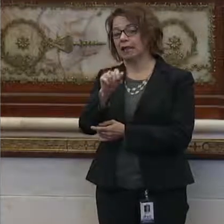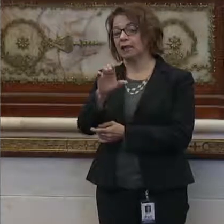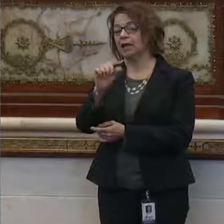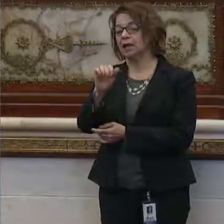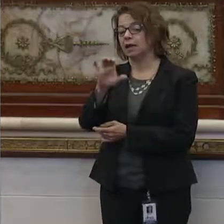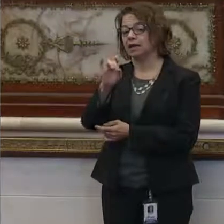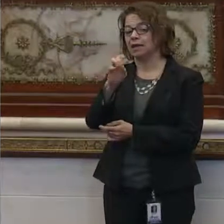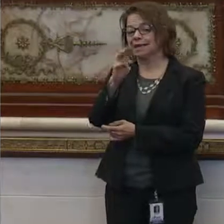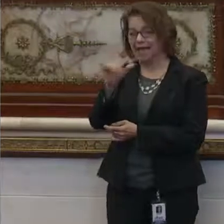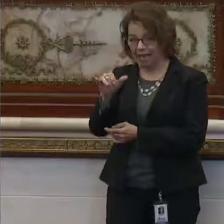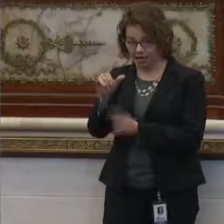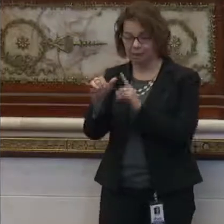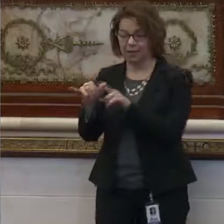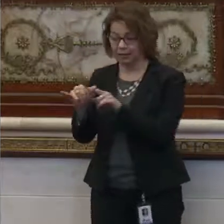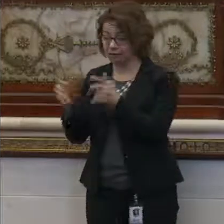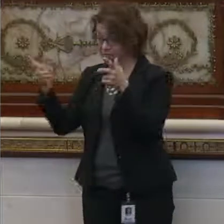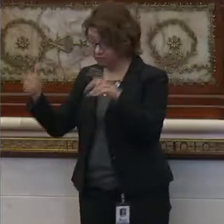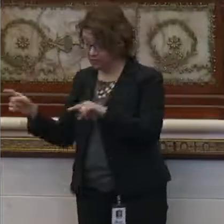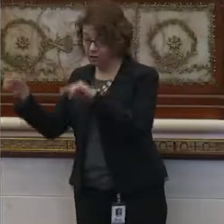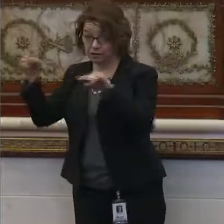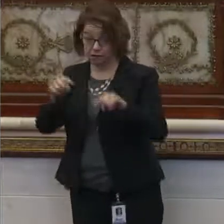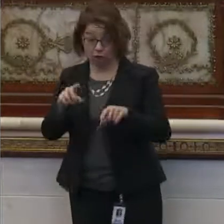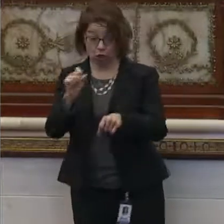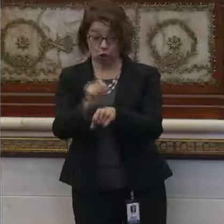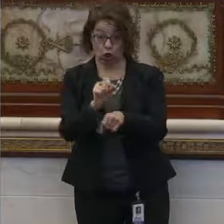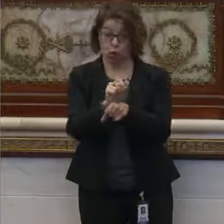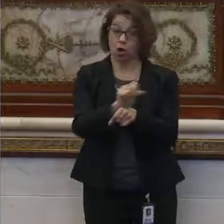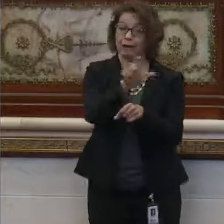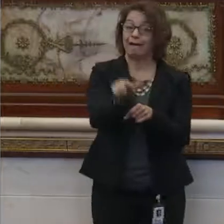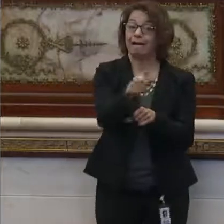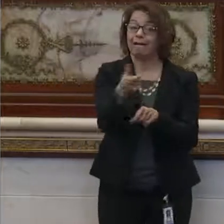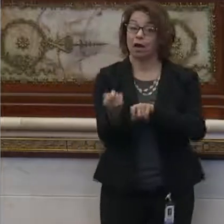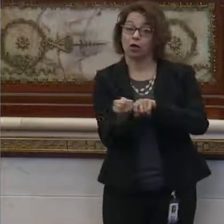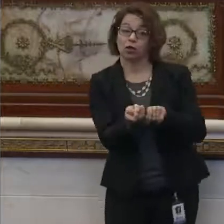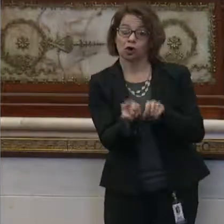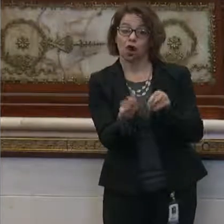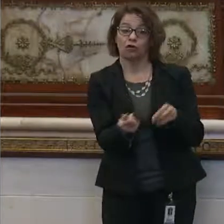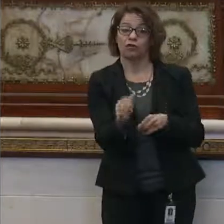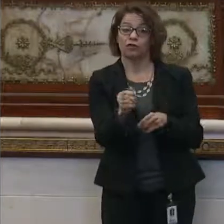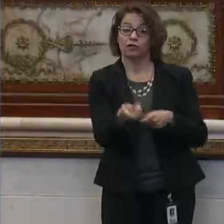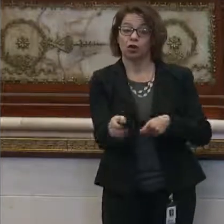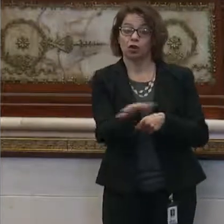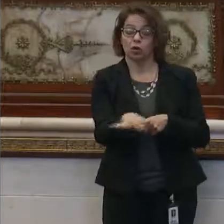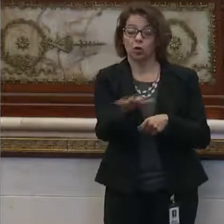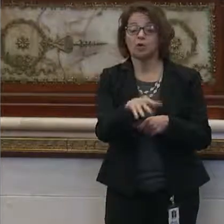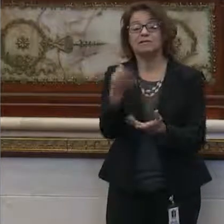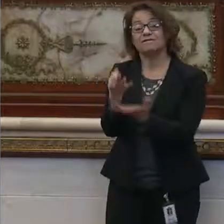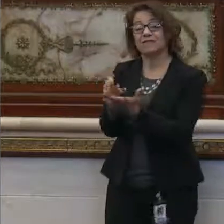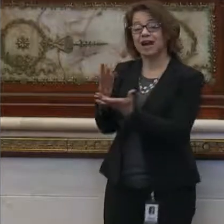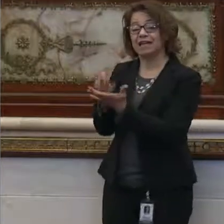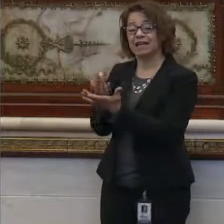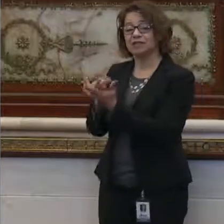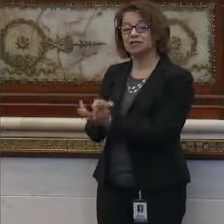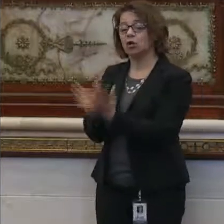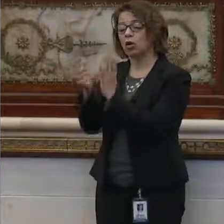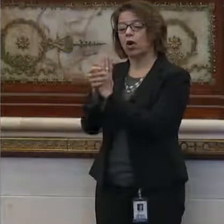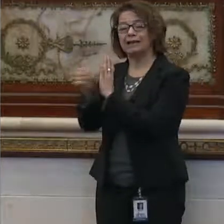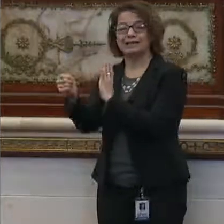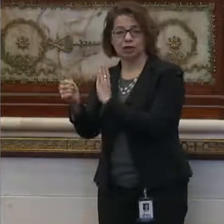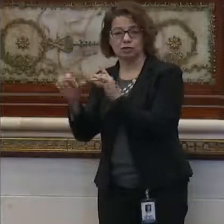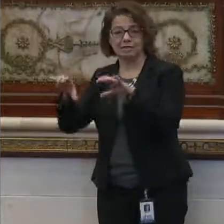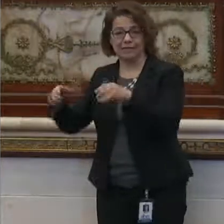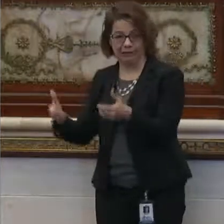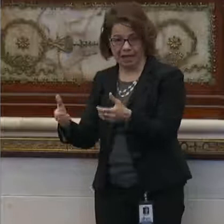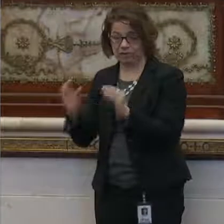golf courses. The kids that are working for us, we're working on the financial literacy classes that we are also going to offer